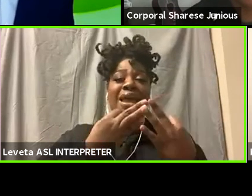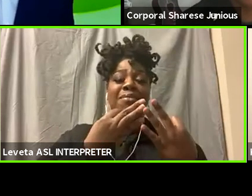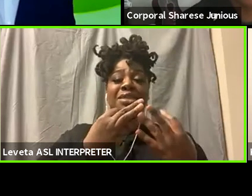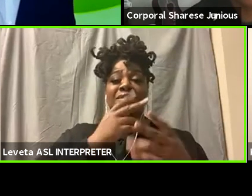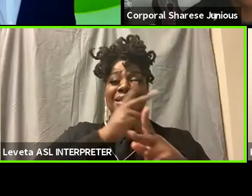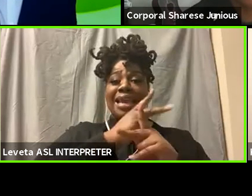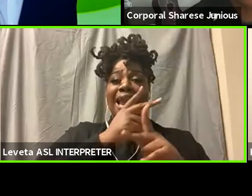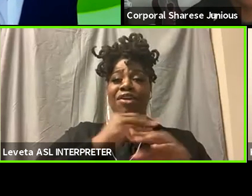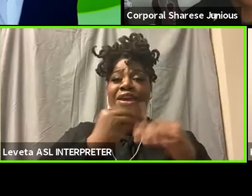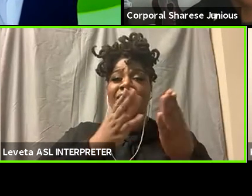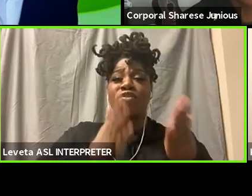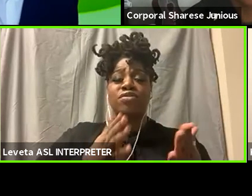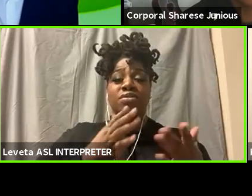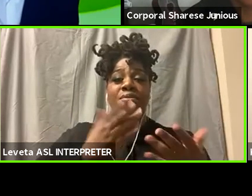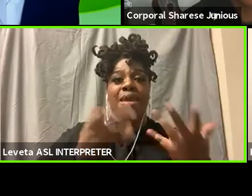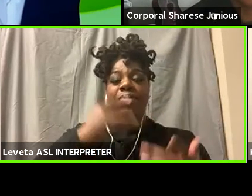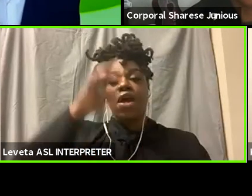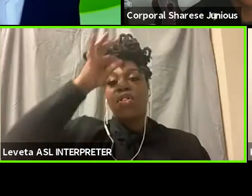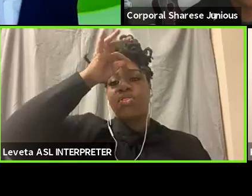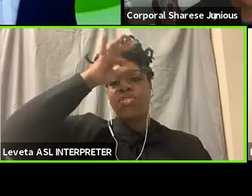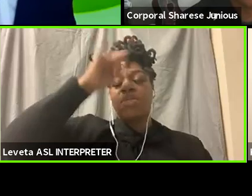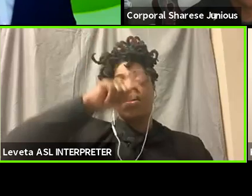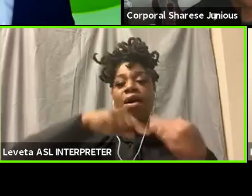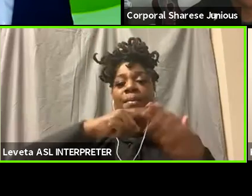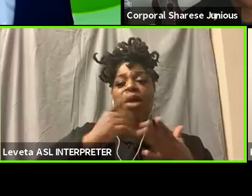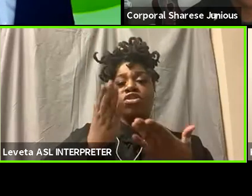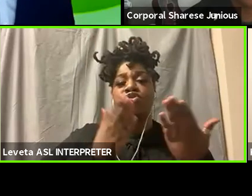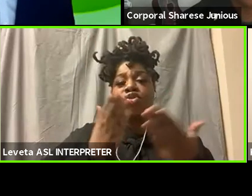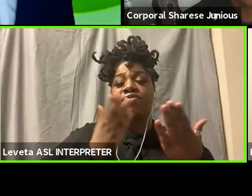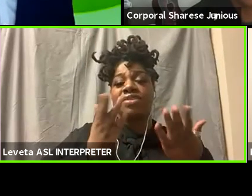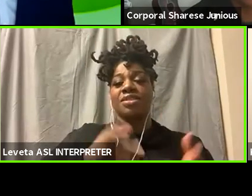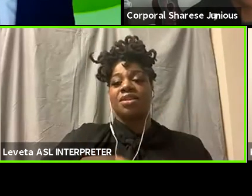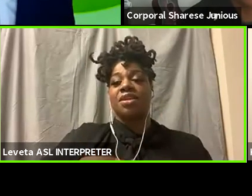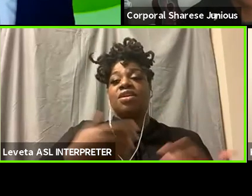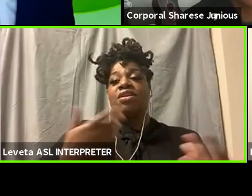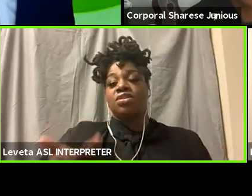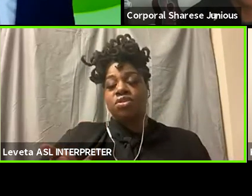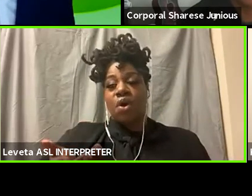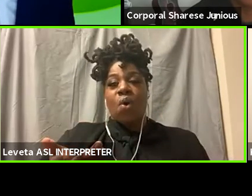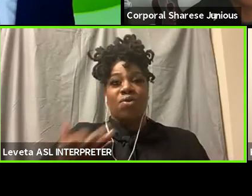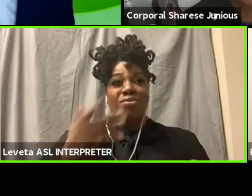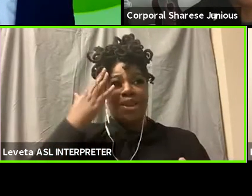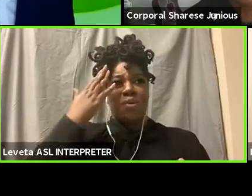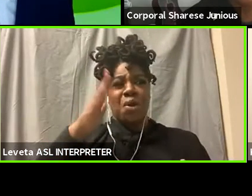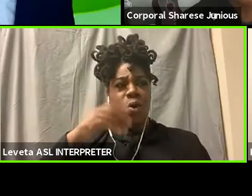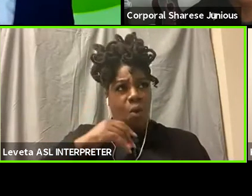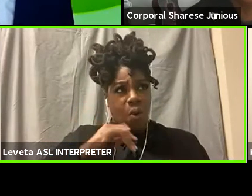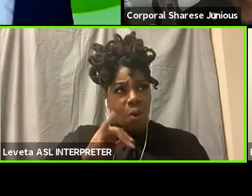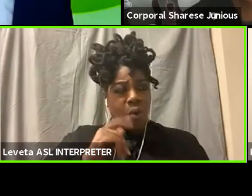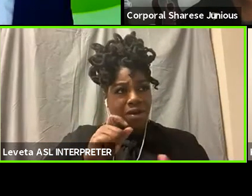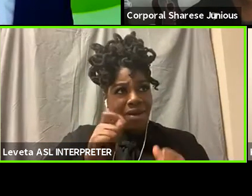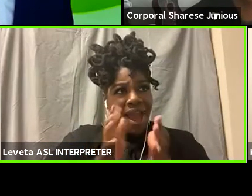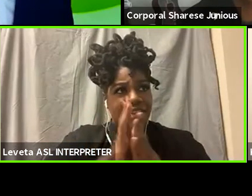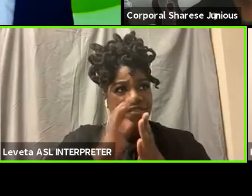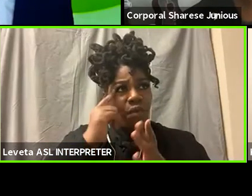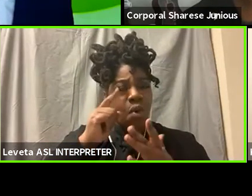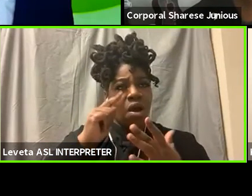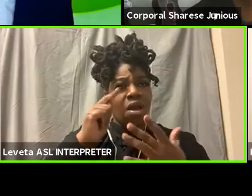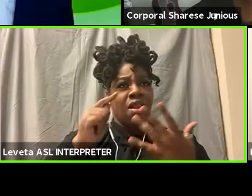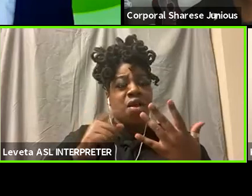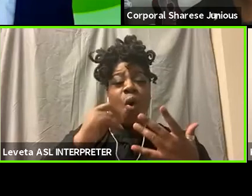these services and the advantages the services can provide to their child, or they have a stigma, as we've said